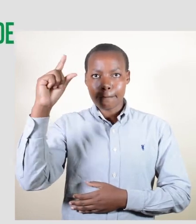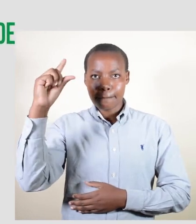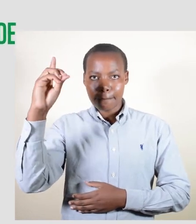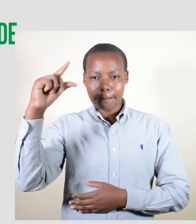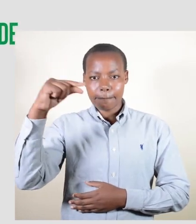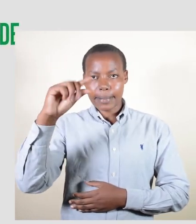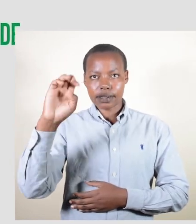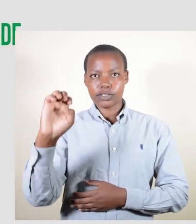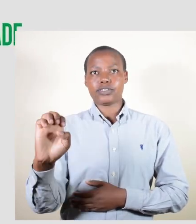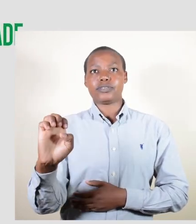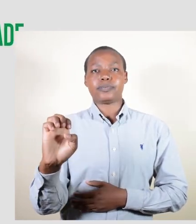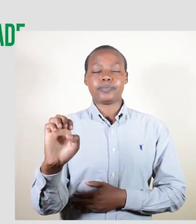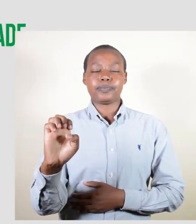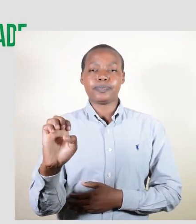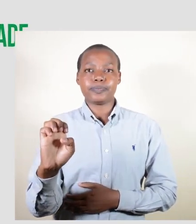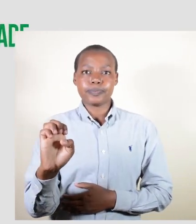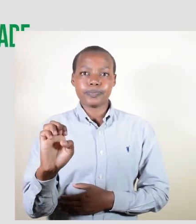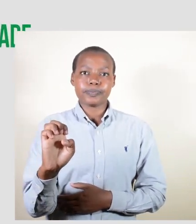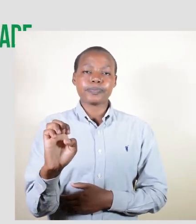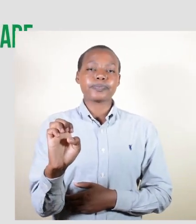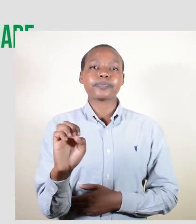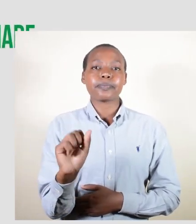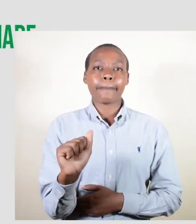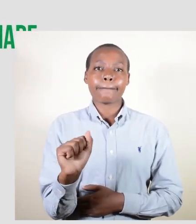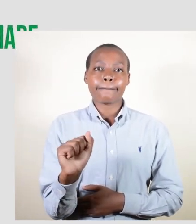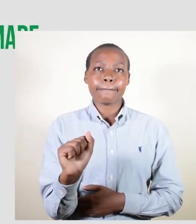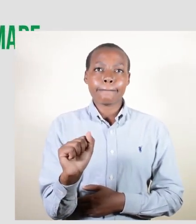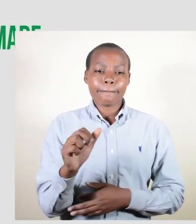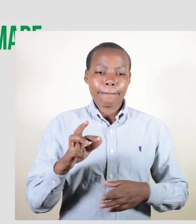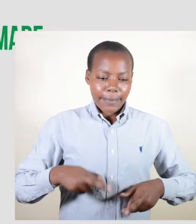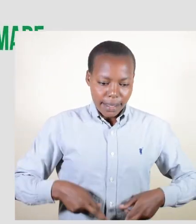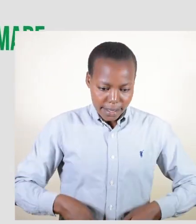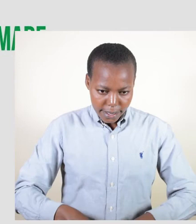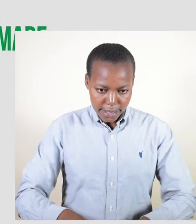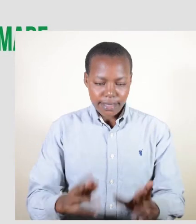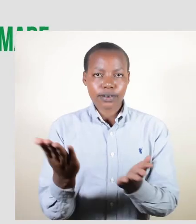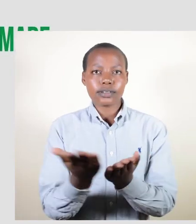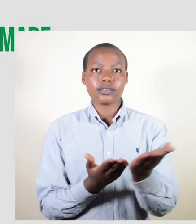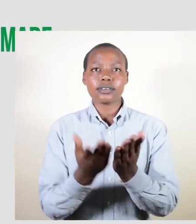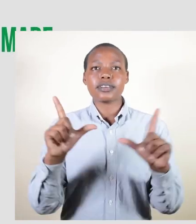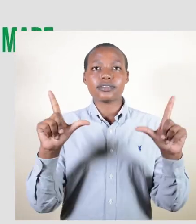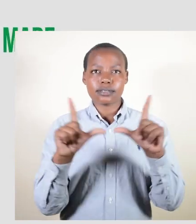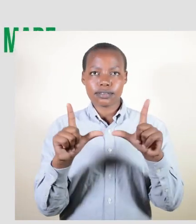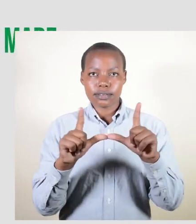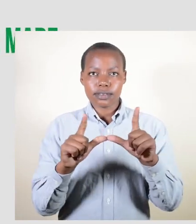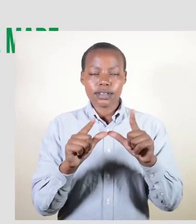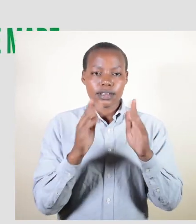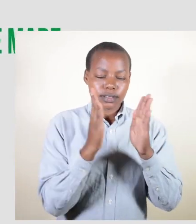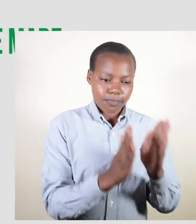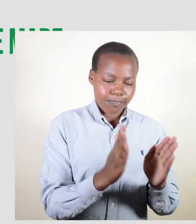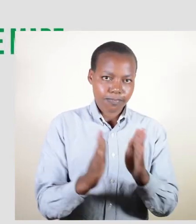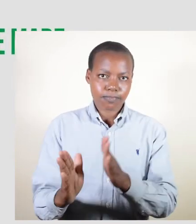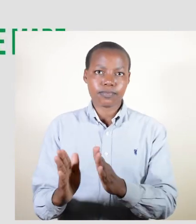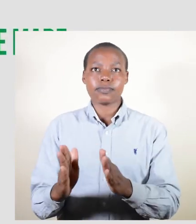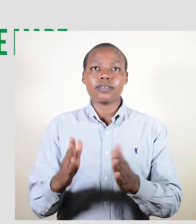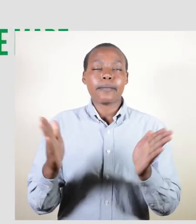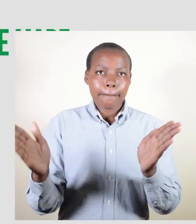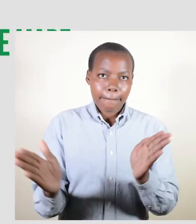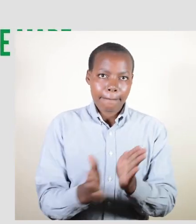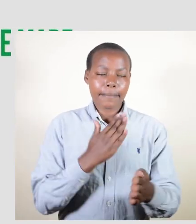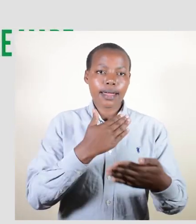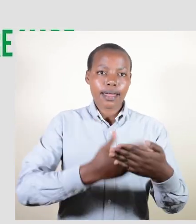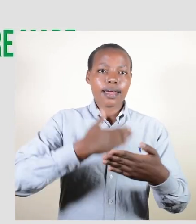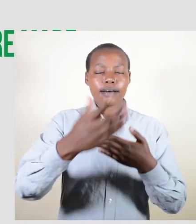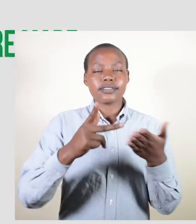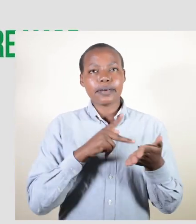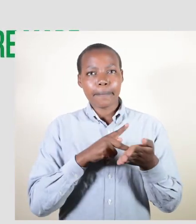carrying capacity rating of the motor vehicle. The road service license is processed immediately